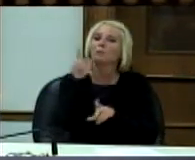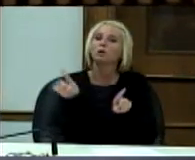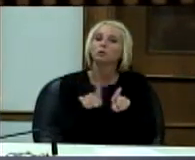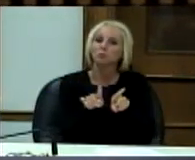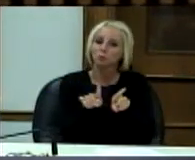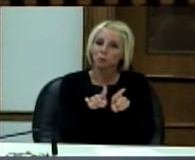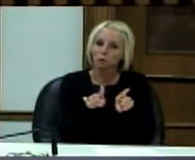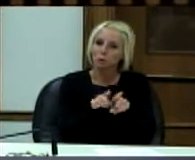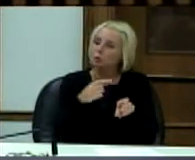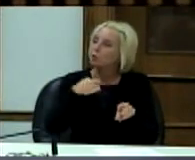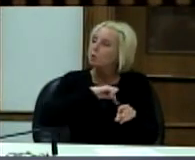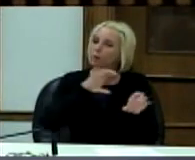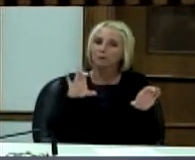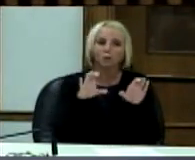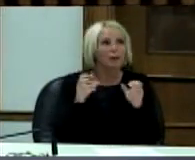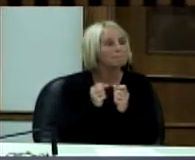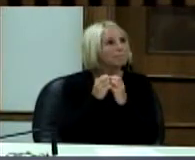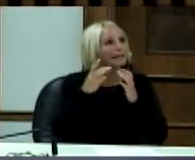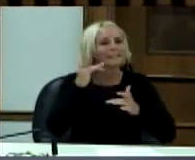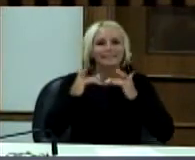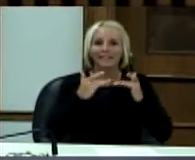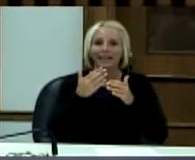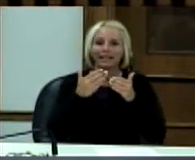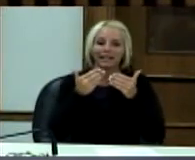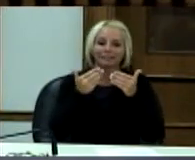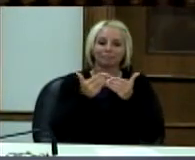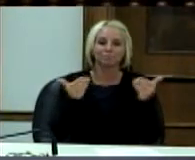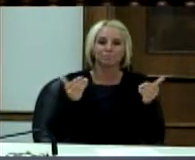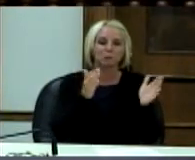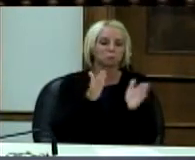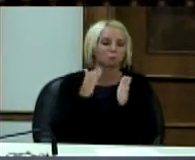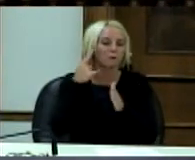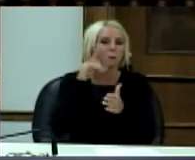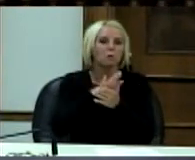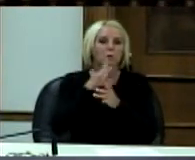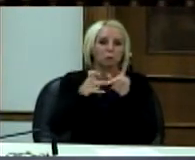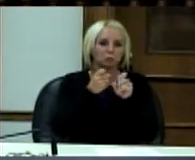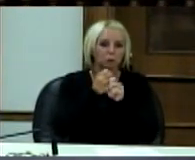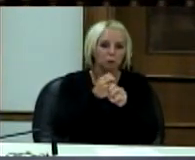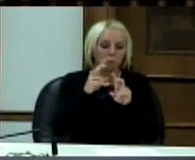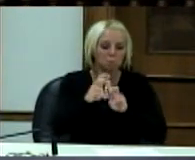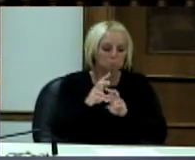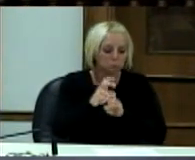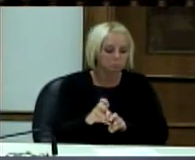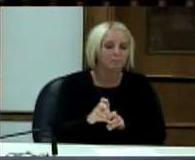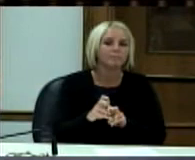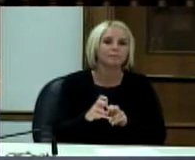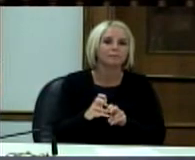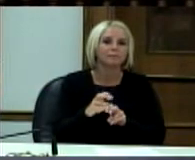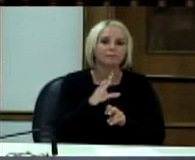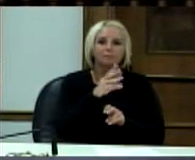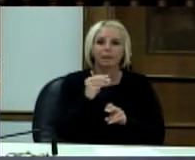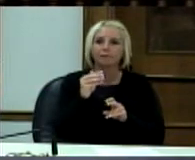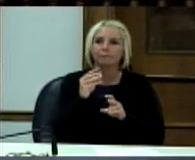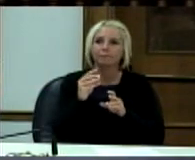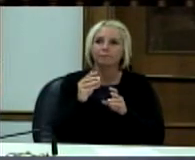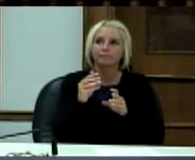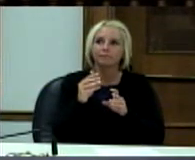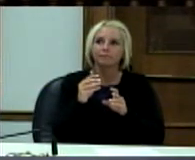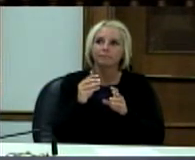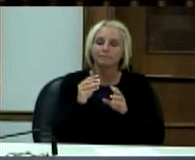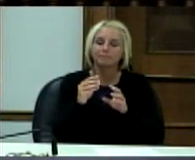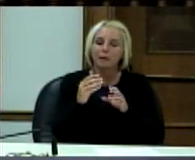summer too. We've been doing a lot of exciting things preparing for the school year and investigating and creating